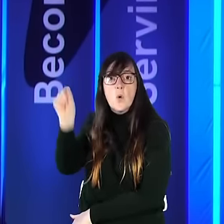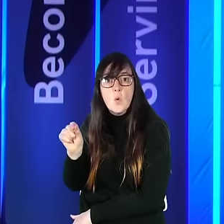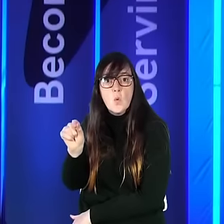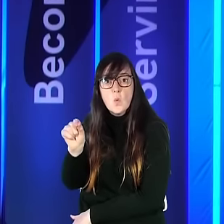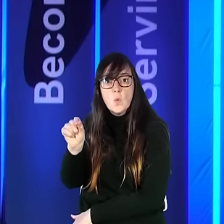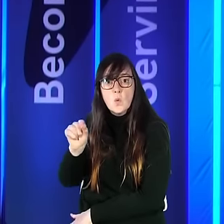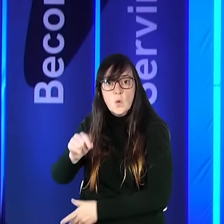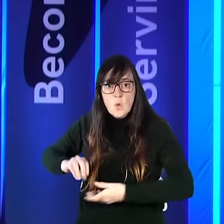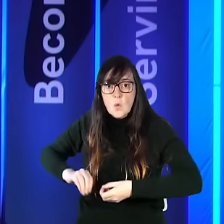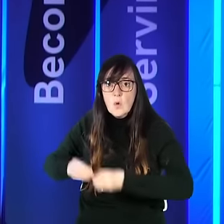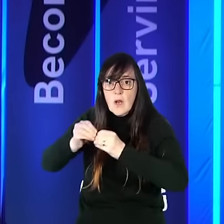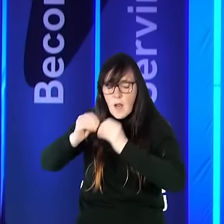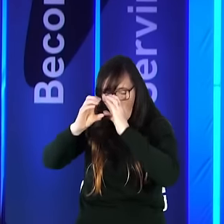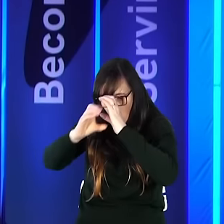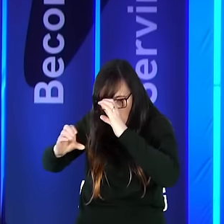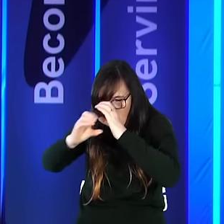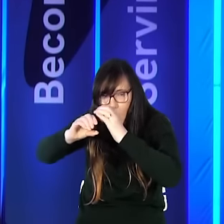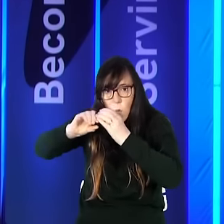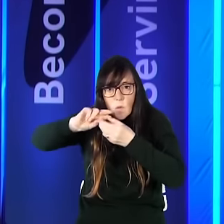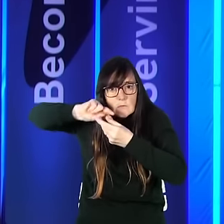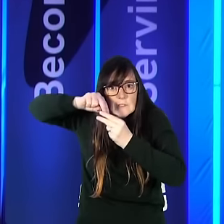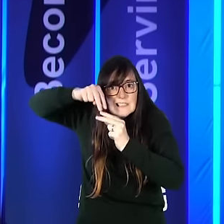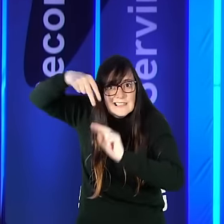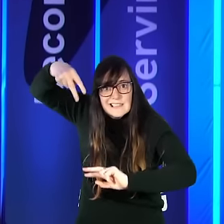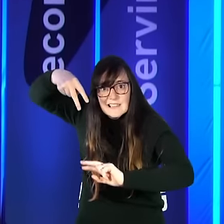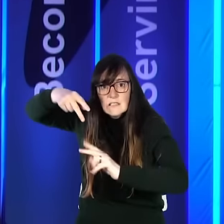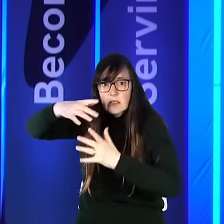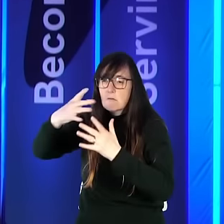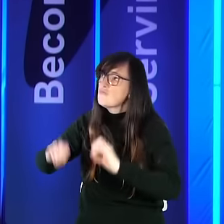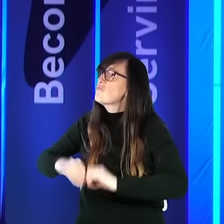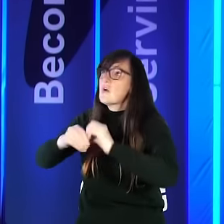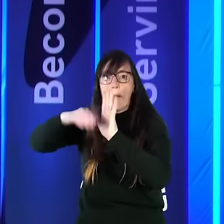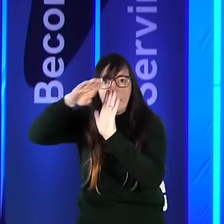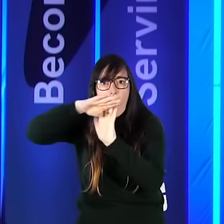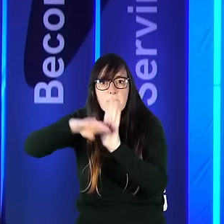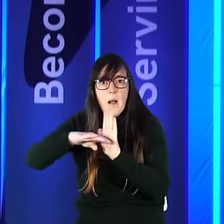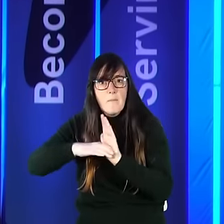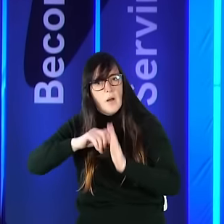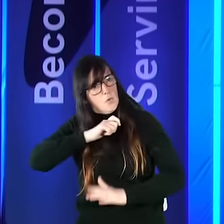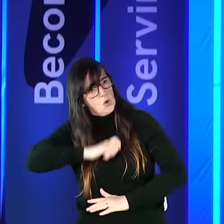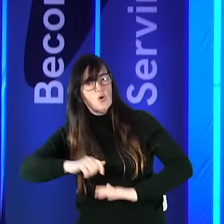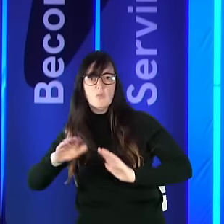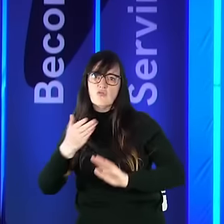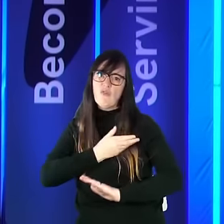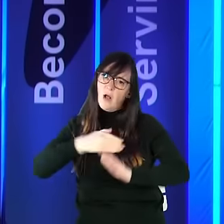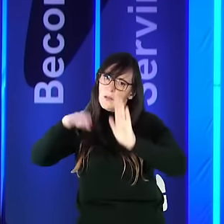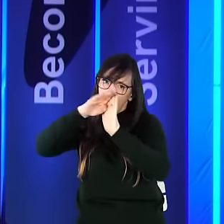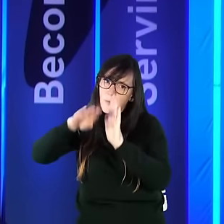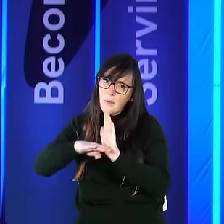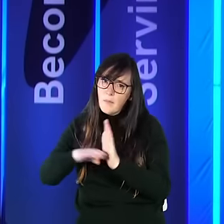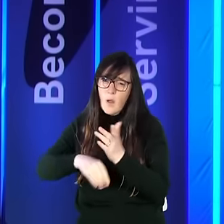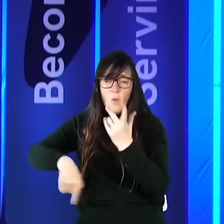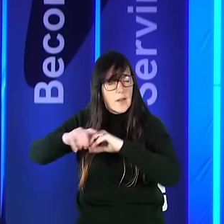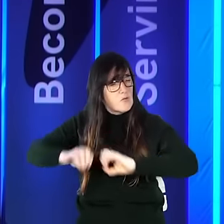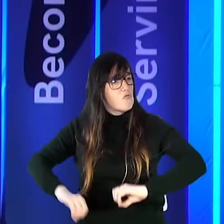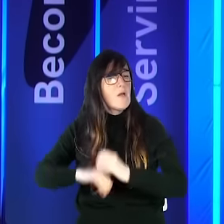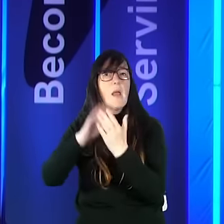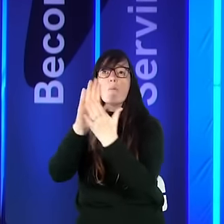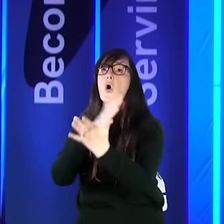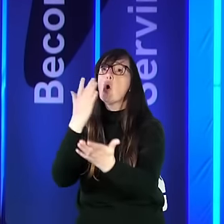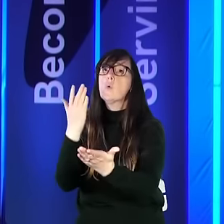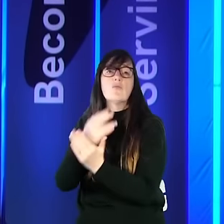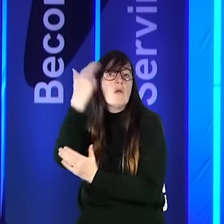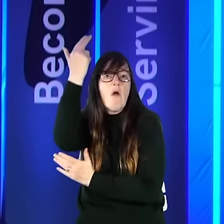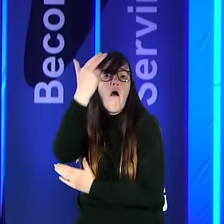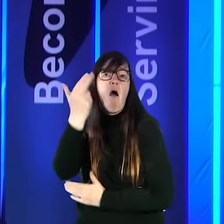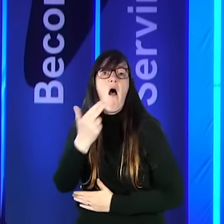set out great manifestos like the Statute of Human Rights. As humans, we write poetry, we create works of